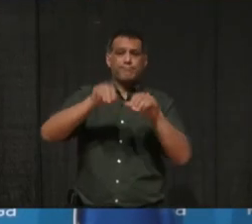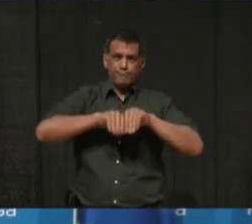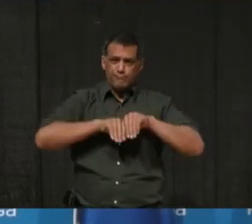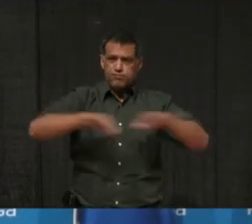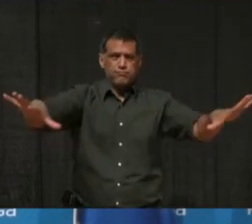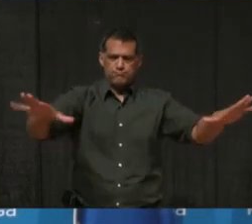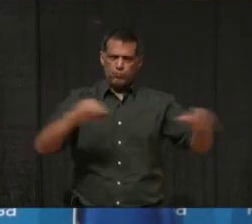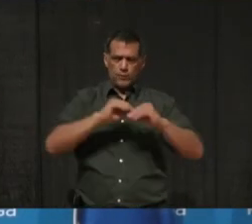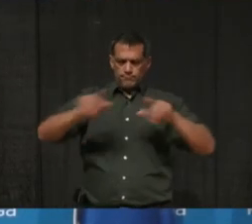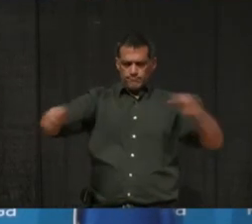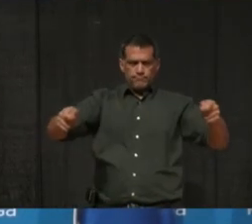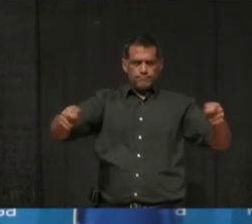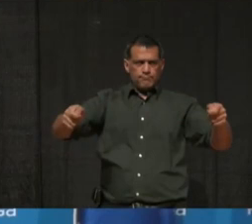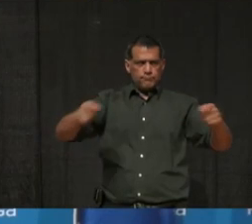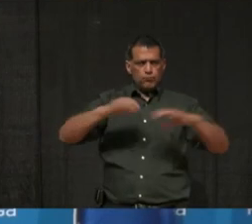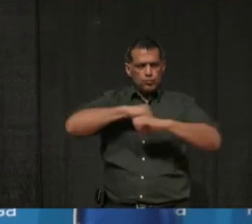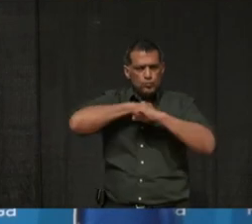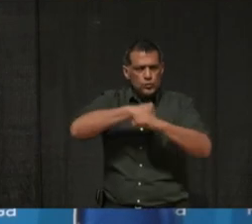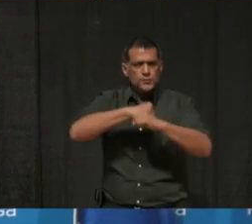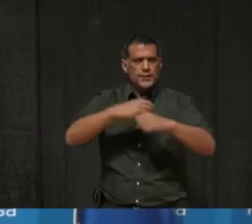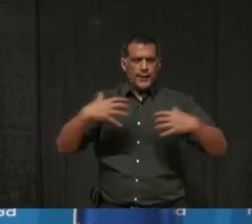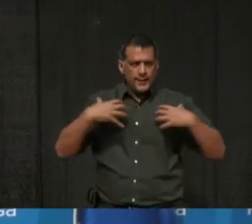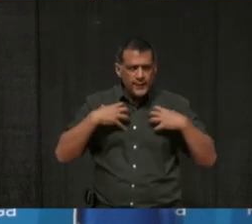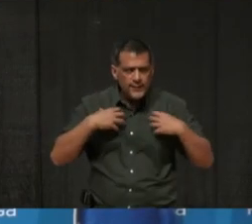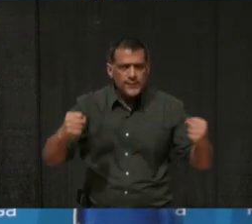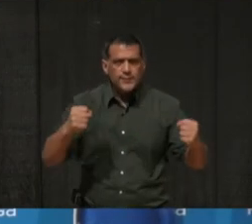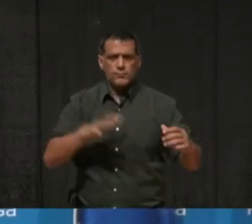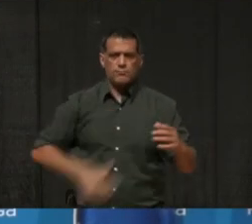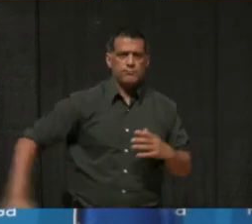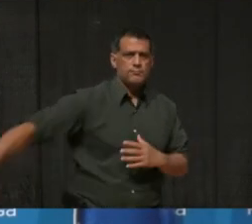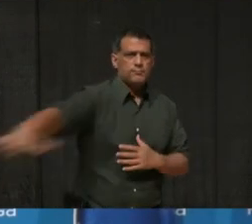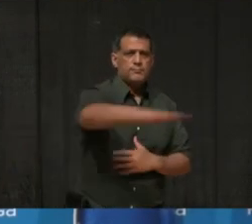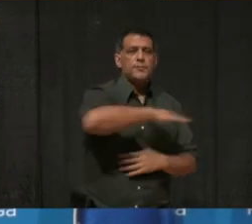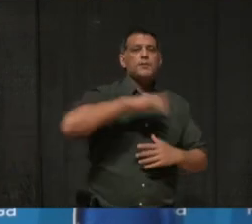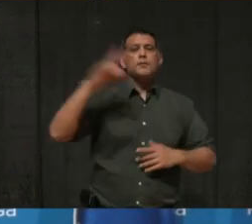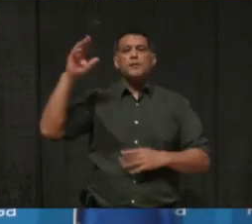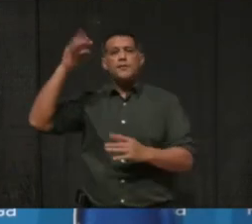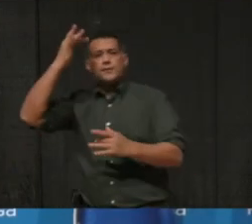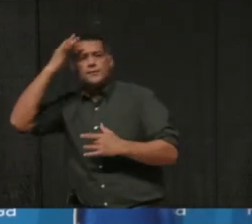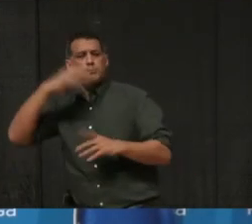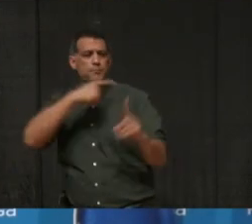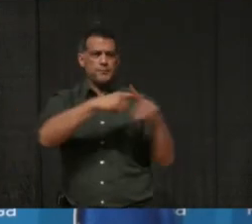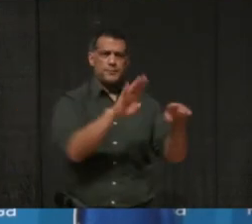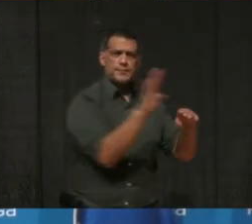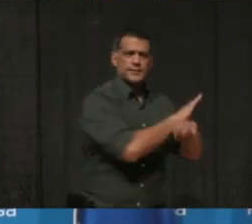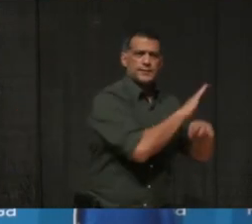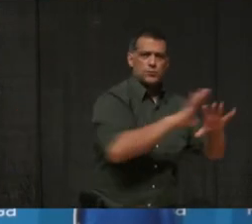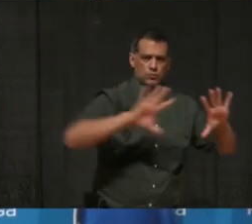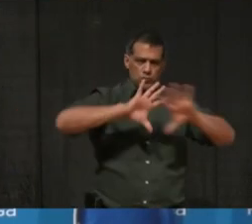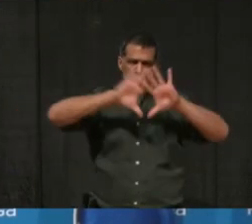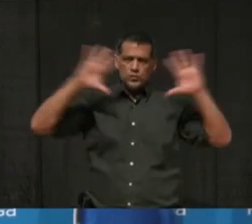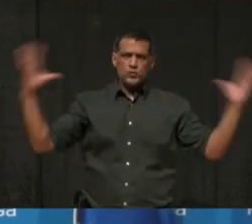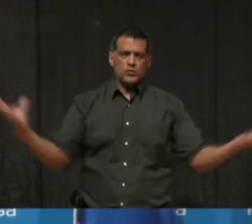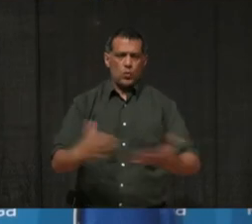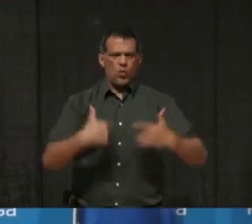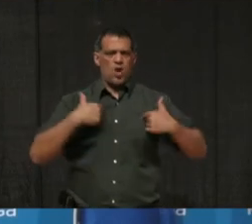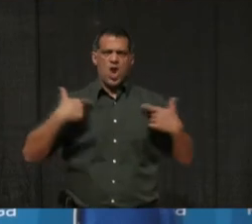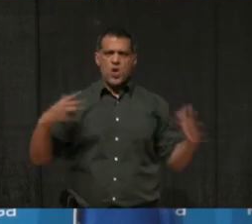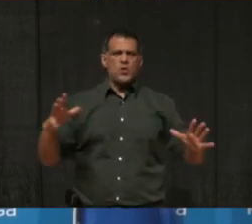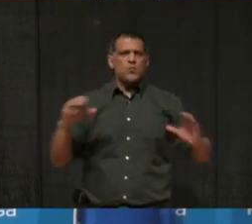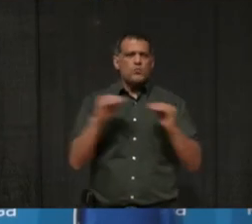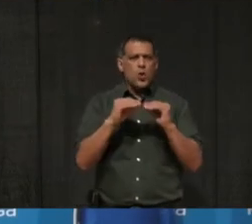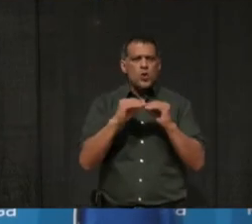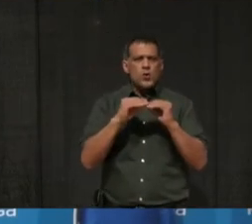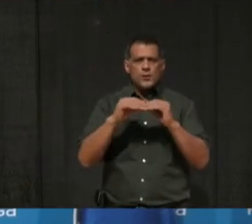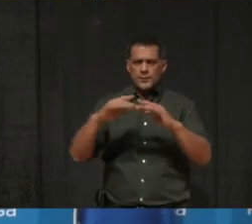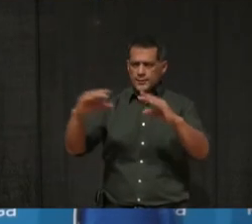the health and wellness of its residents and businesses. I have already received several briefings from the Office of